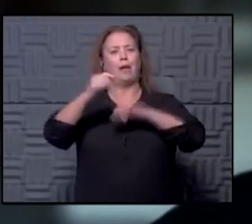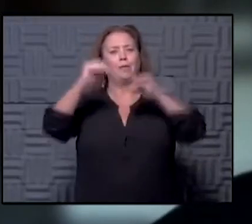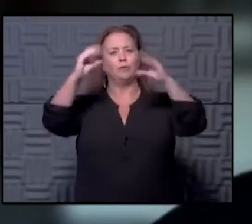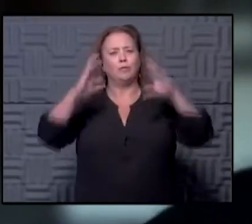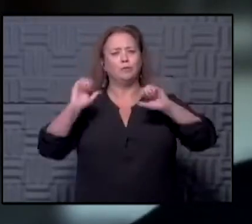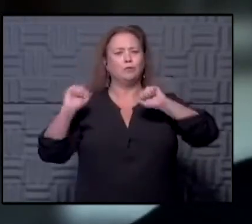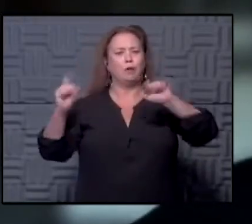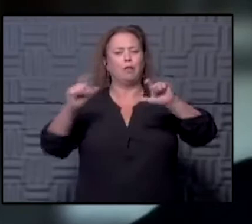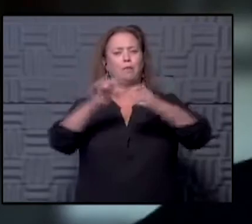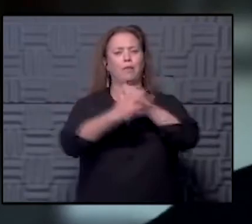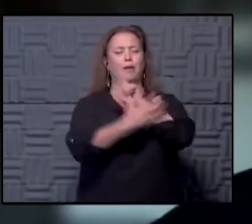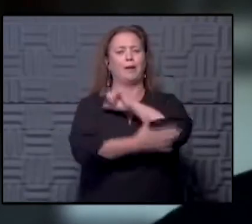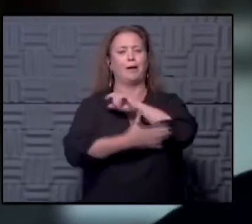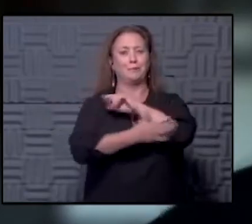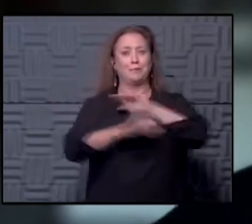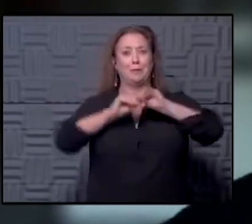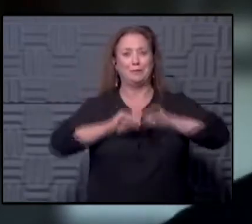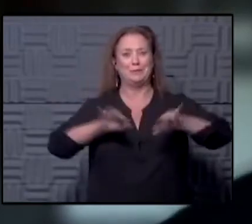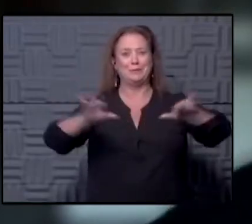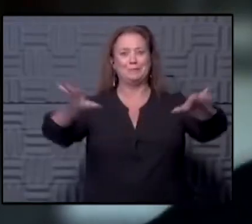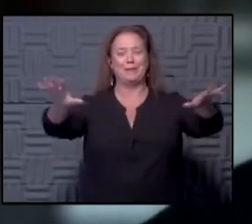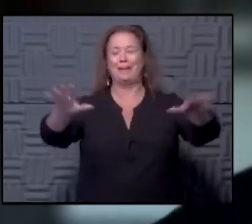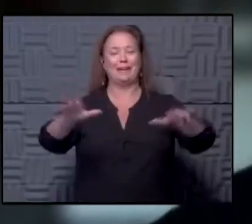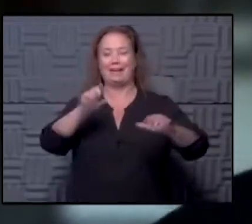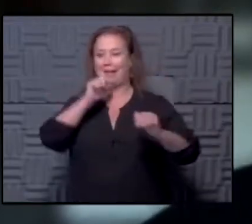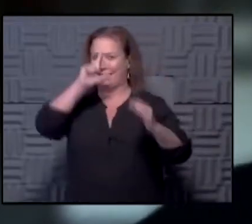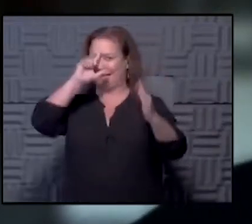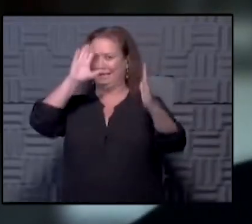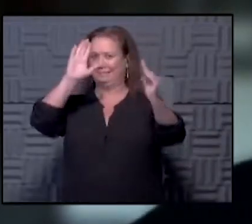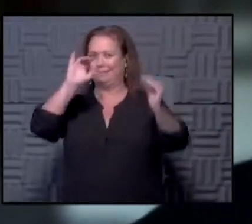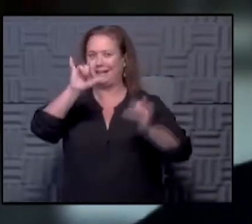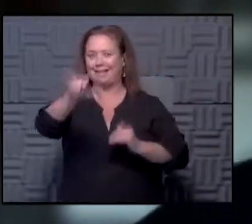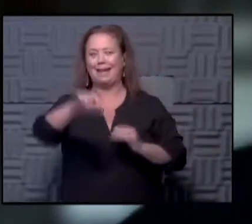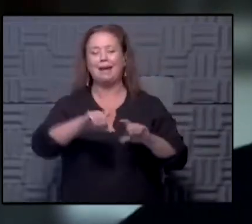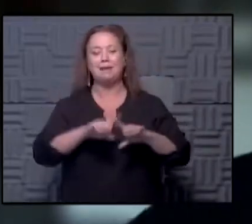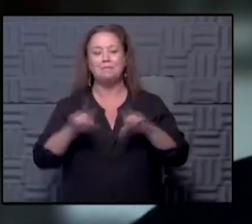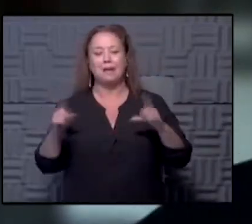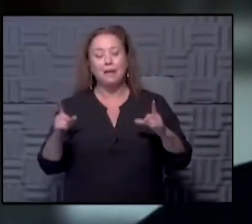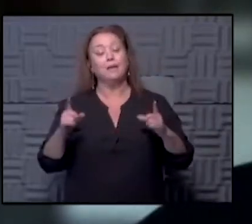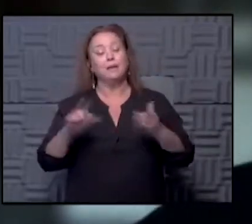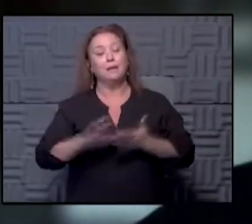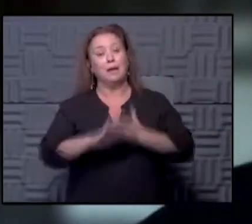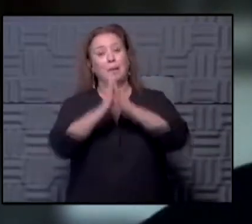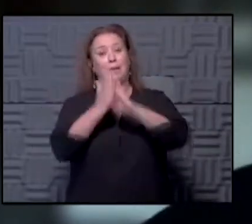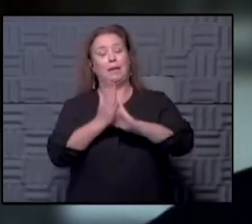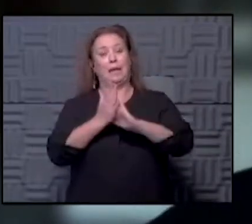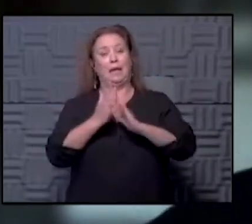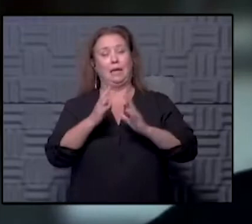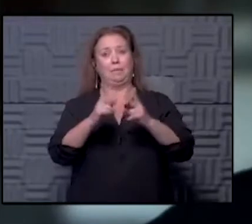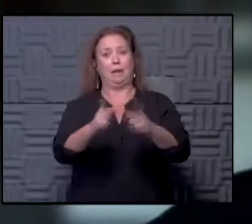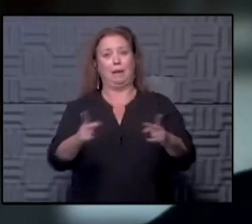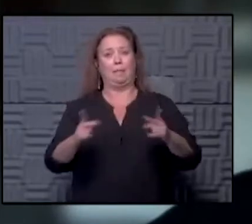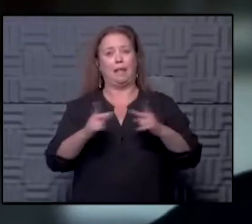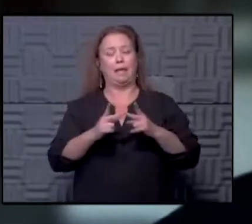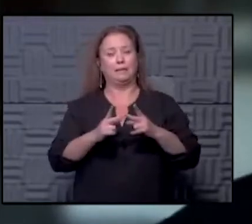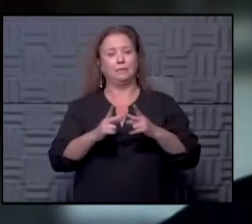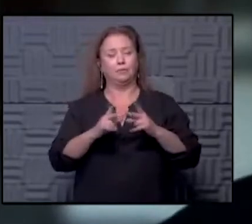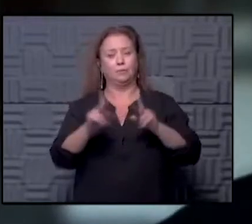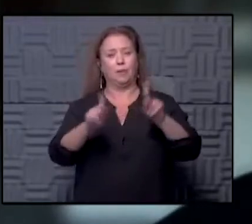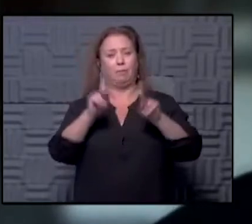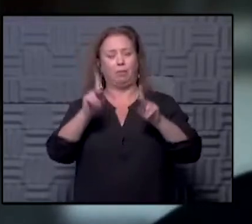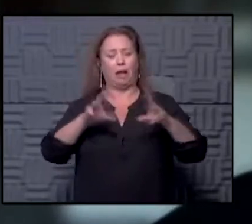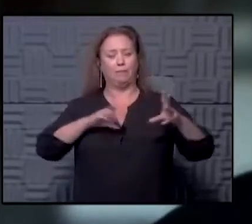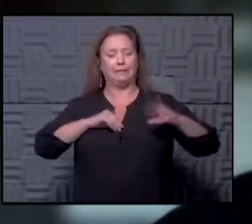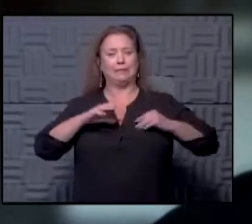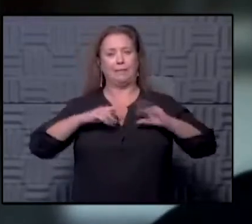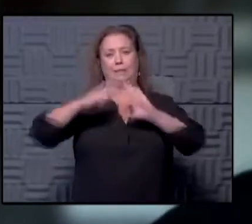did, and it kind of went viral from there, and that was not what I was expecting, but it became a crowdsource really quickly. I was accepting articles